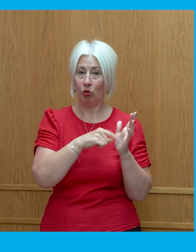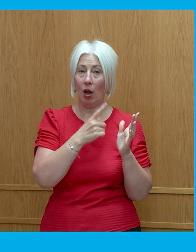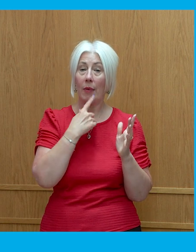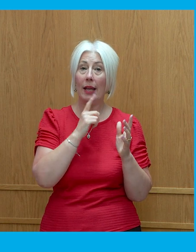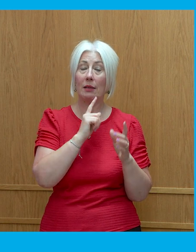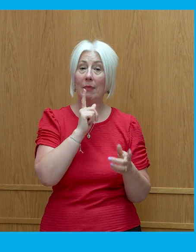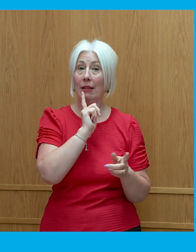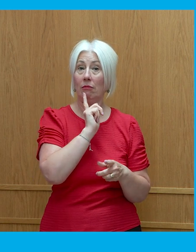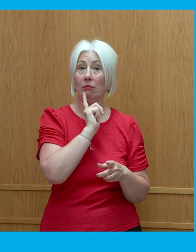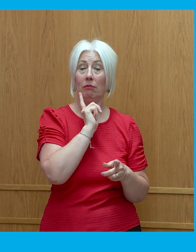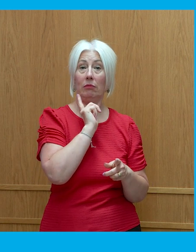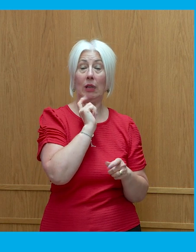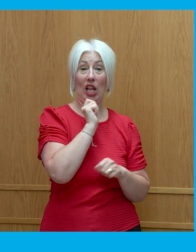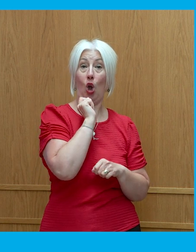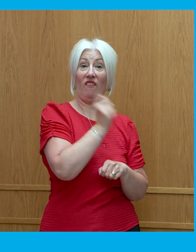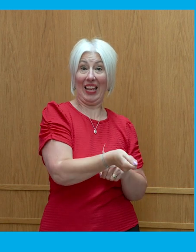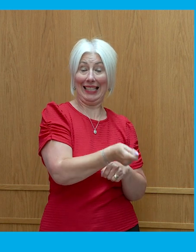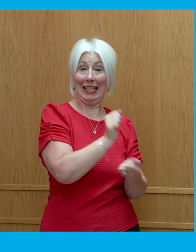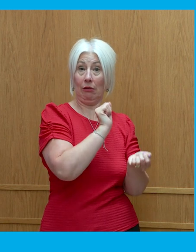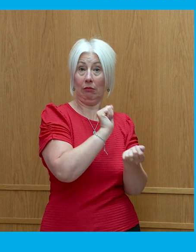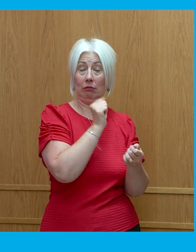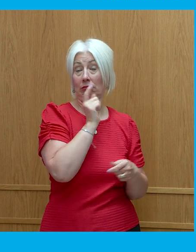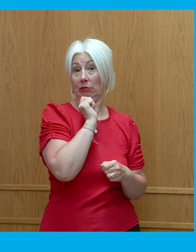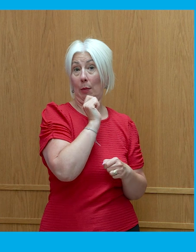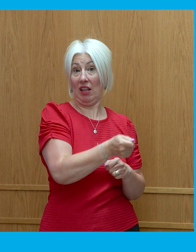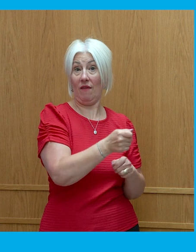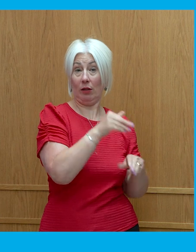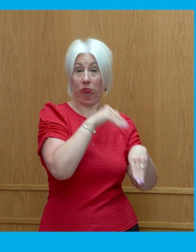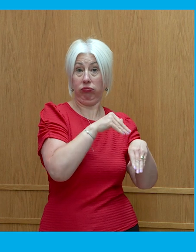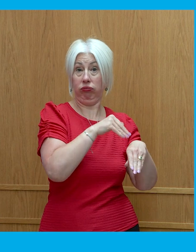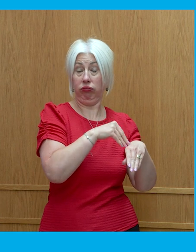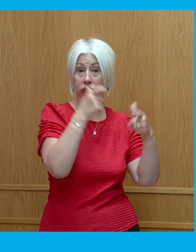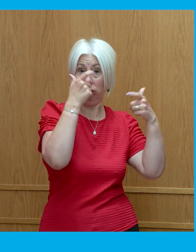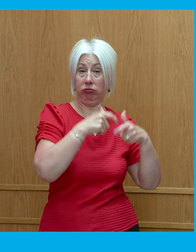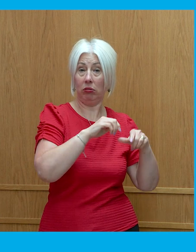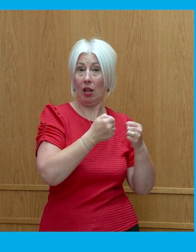convicted and he's a convicted felon, does that make a difference to anybody, do you think?